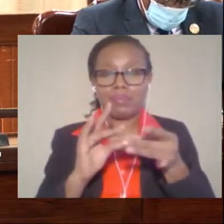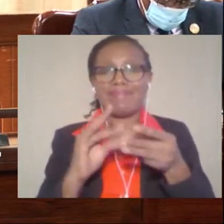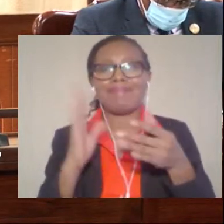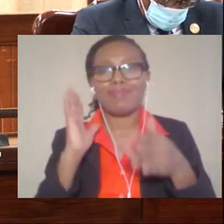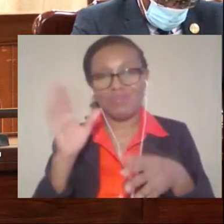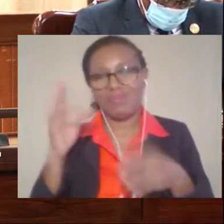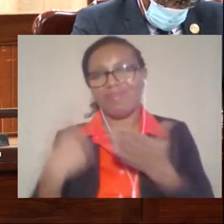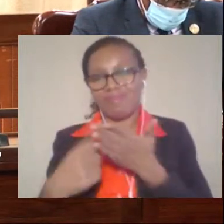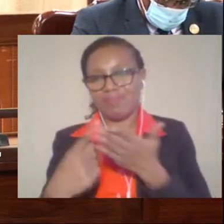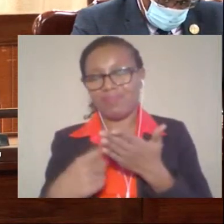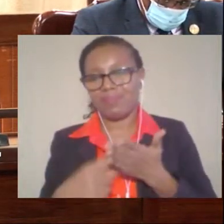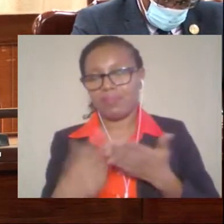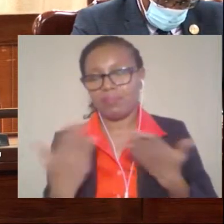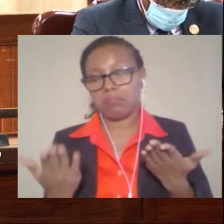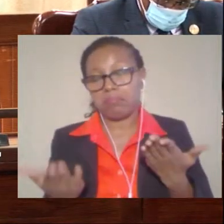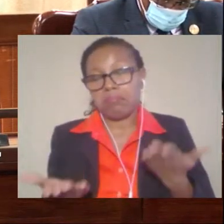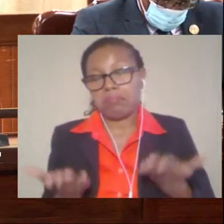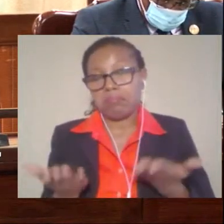He will perhaps